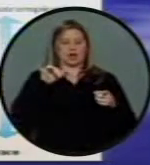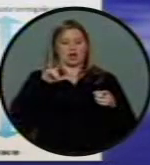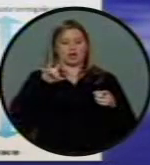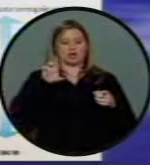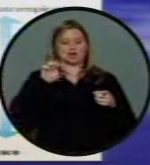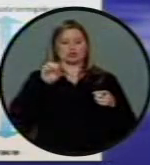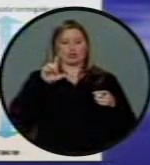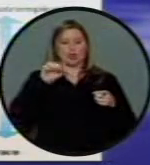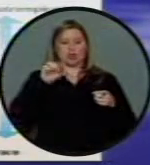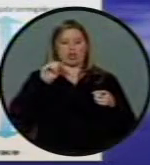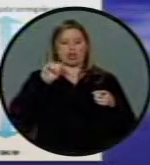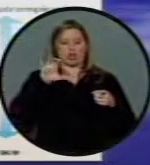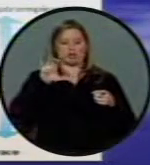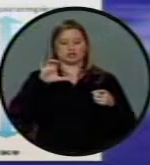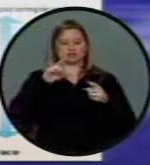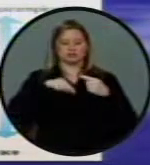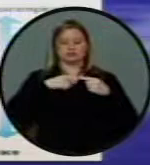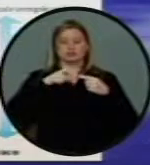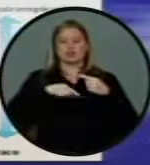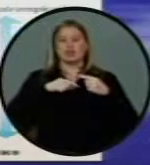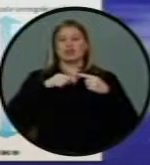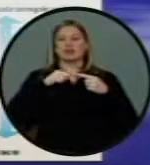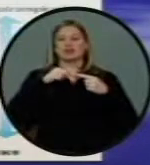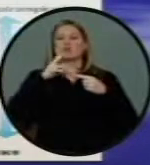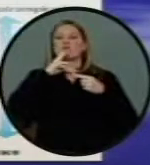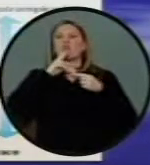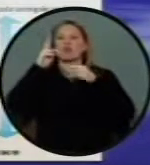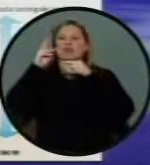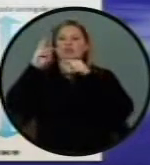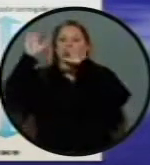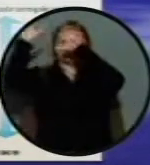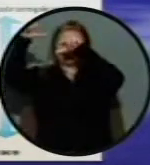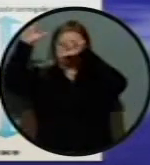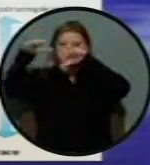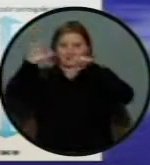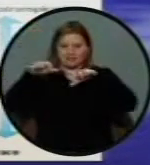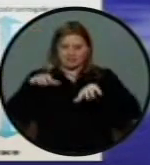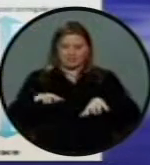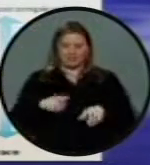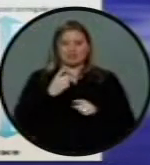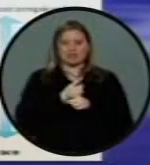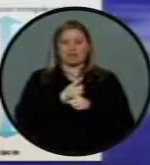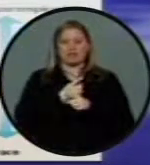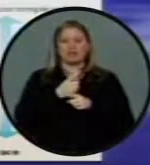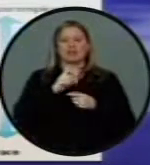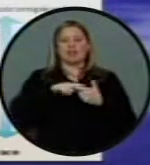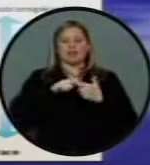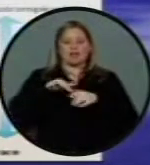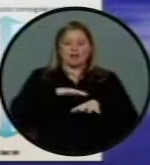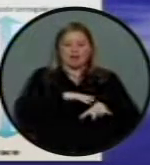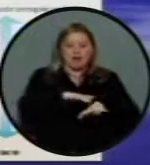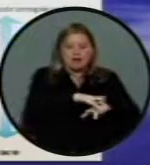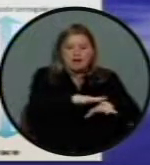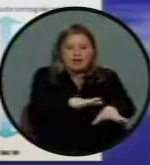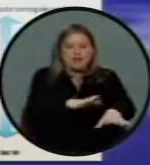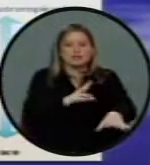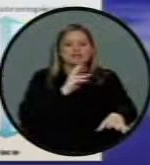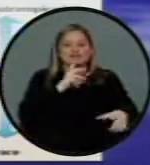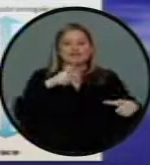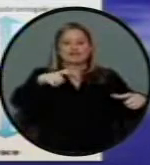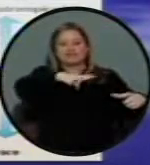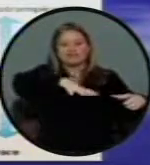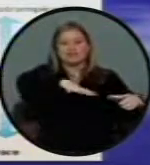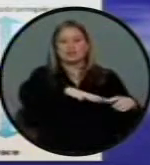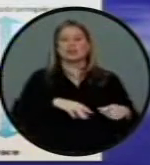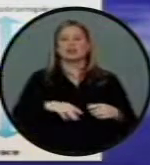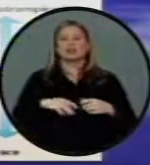with, right? Water falls from the sky and runs to the sea, or something like that. But as we change the nature of the landscape, what